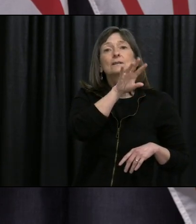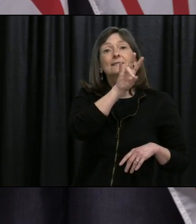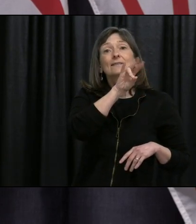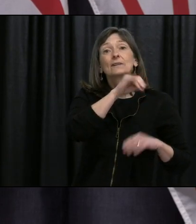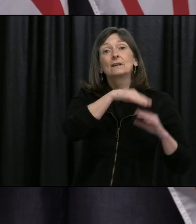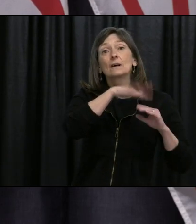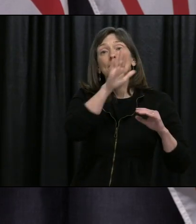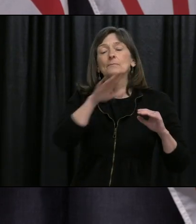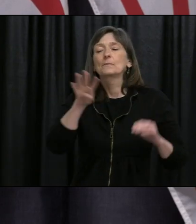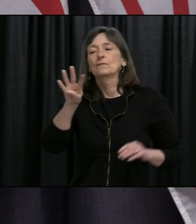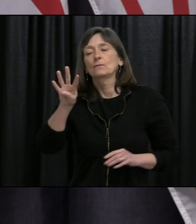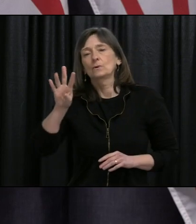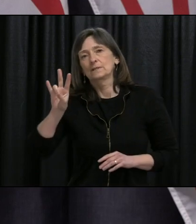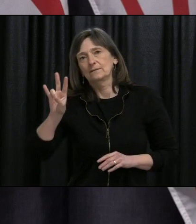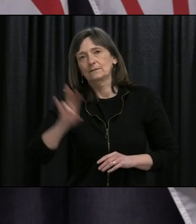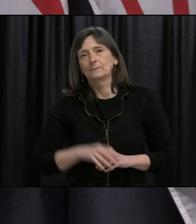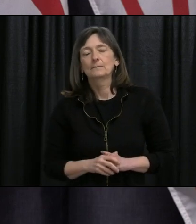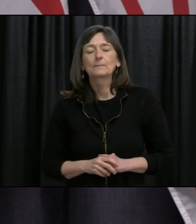who are 70 and above.